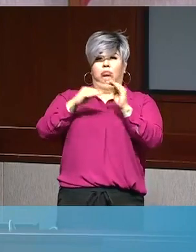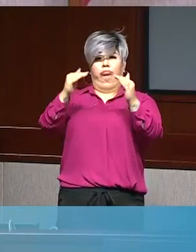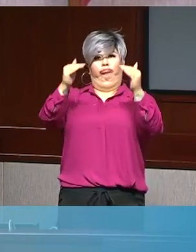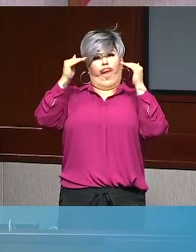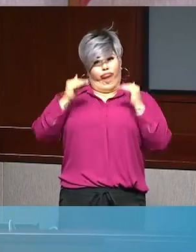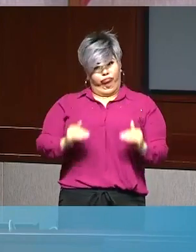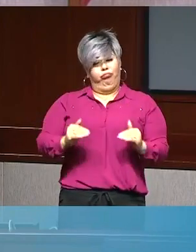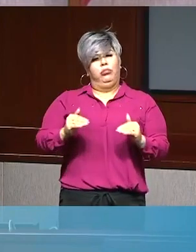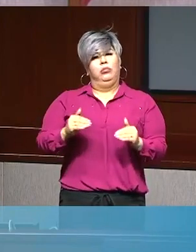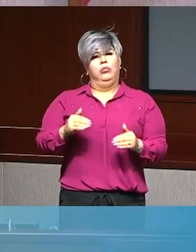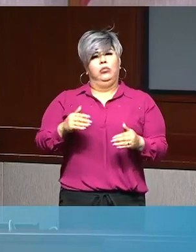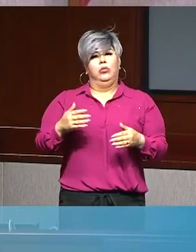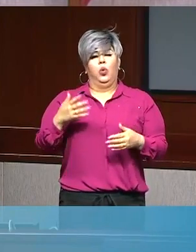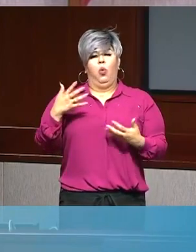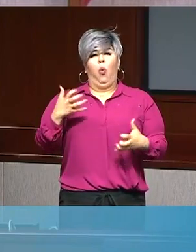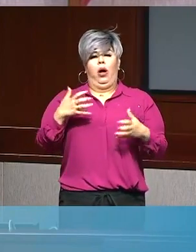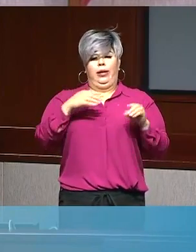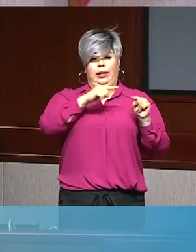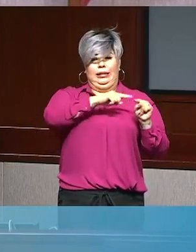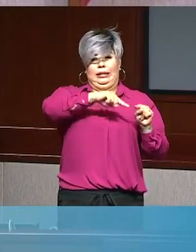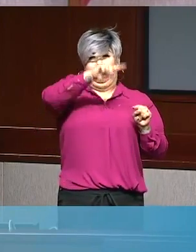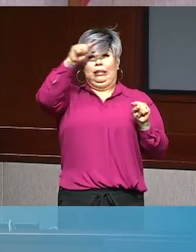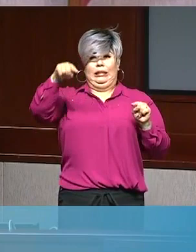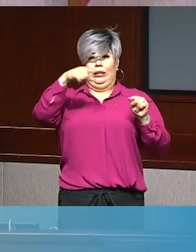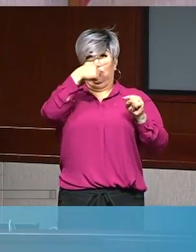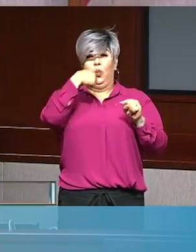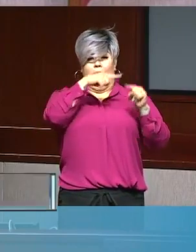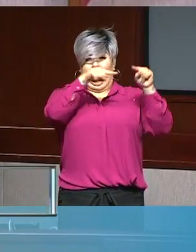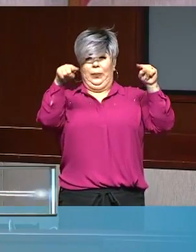that surge ICU line.